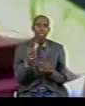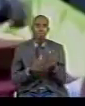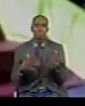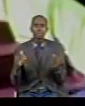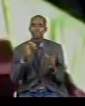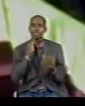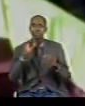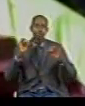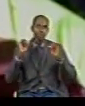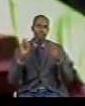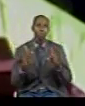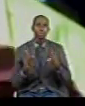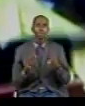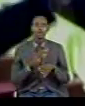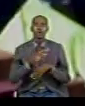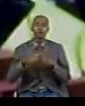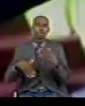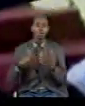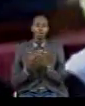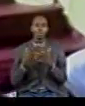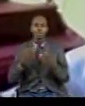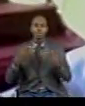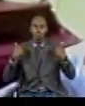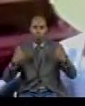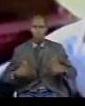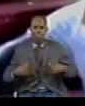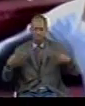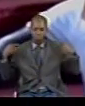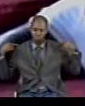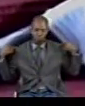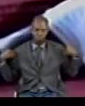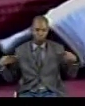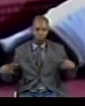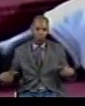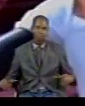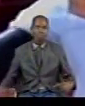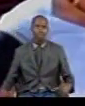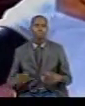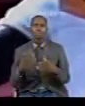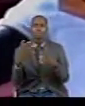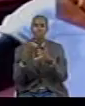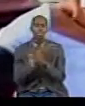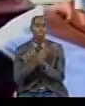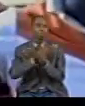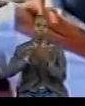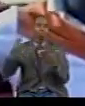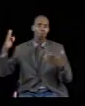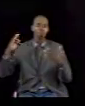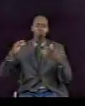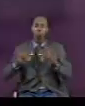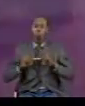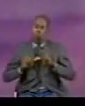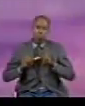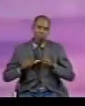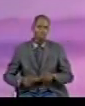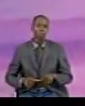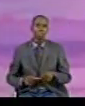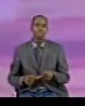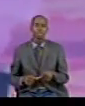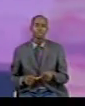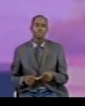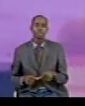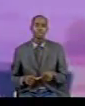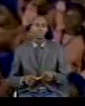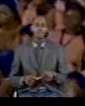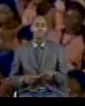the arthritis is gone. All the pain gone. Permanent. Tonight is